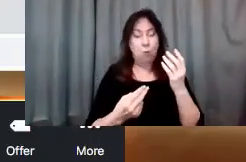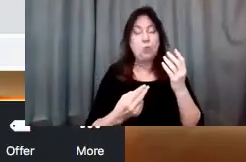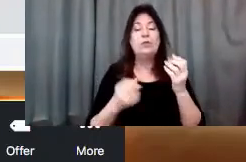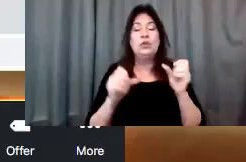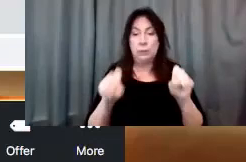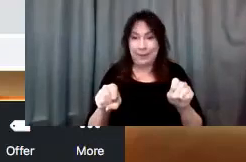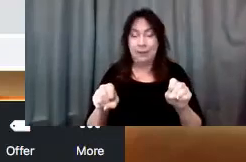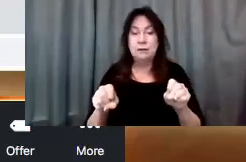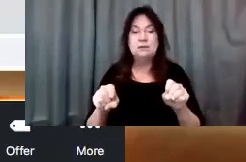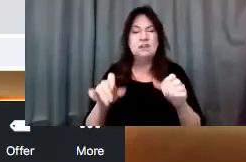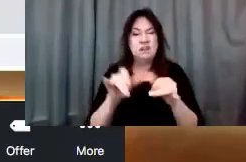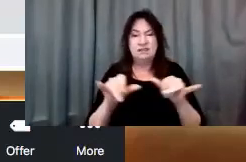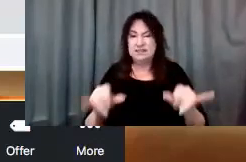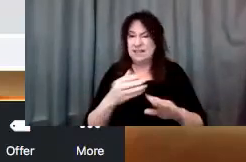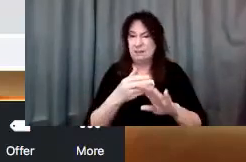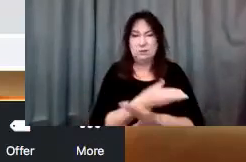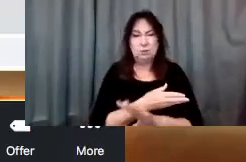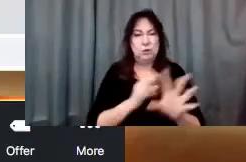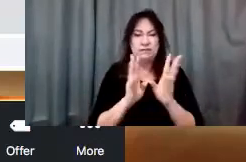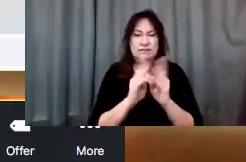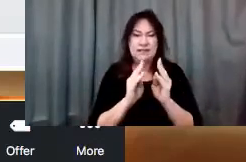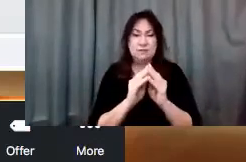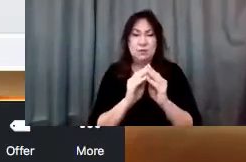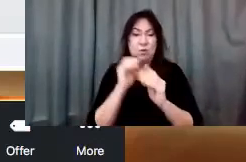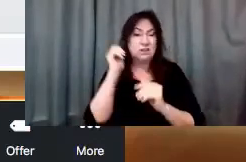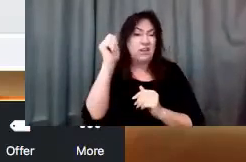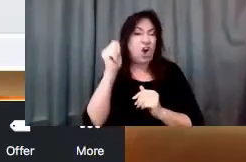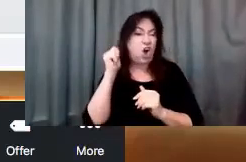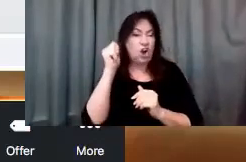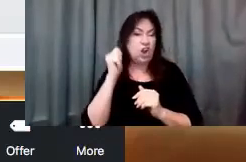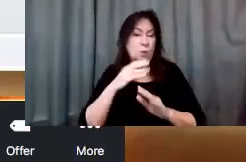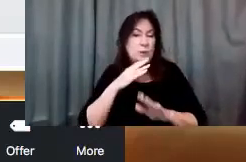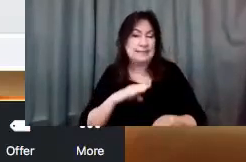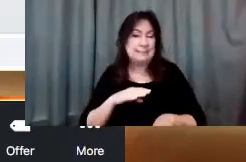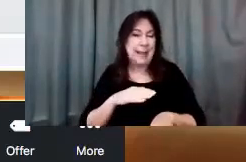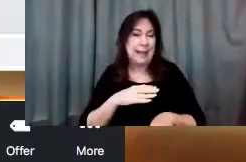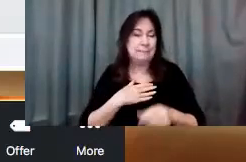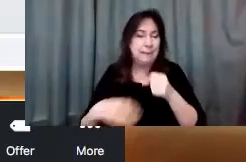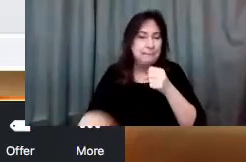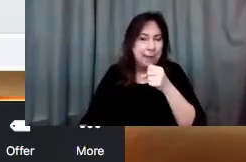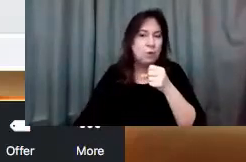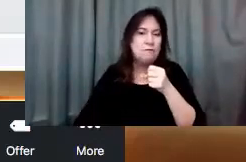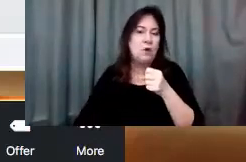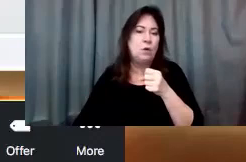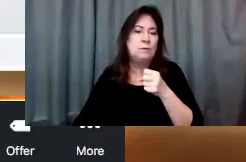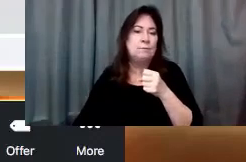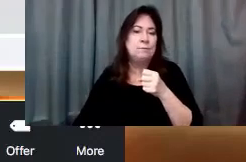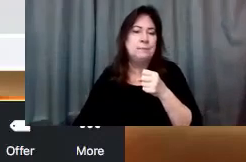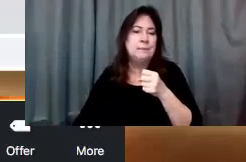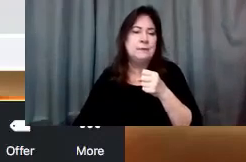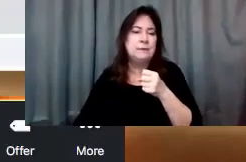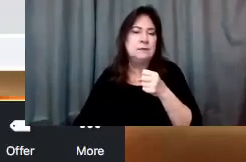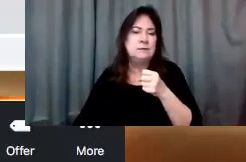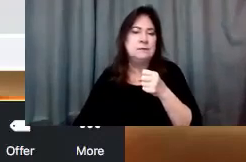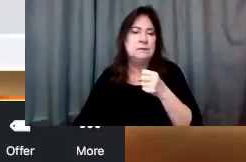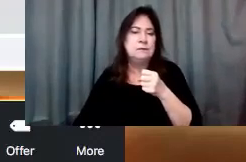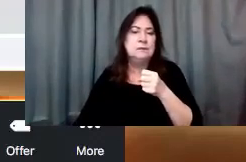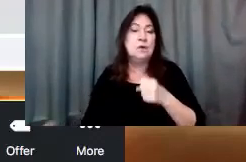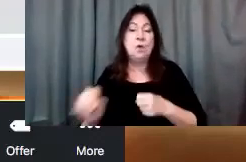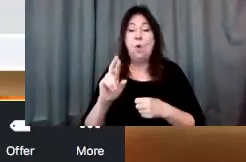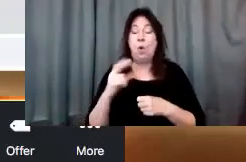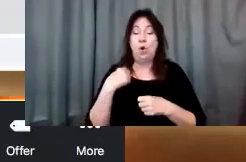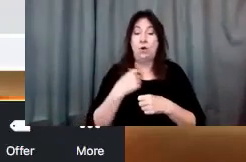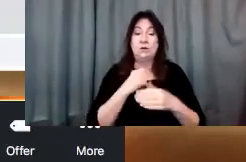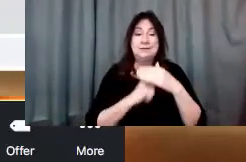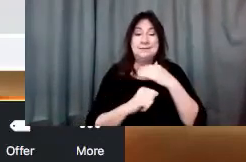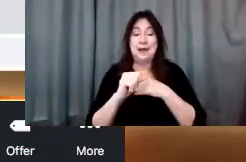previous session. Sorry if the audio was bad, I was on my microphone on two formats. So sharing the screen,